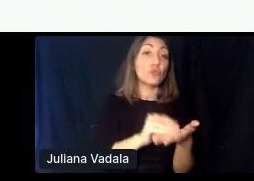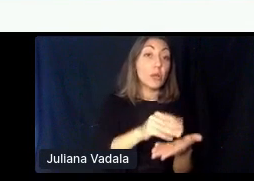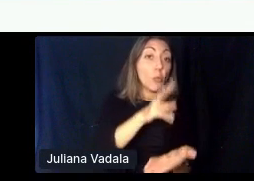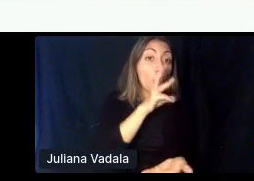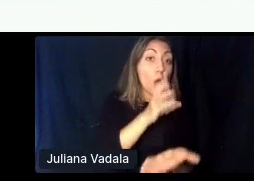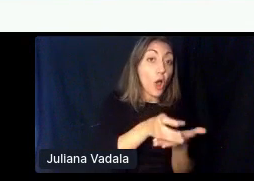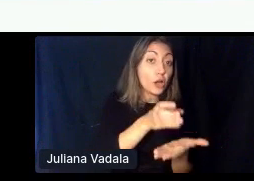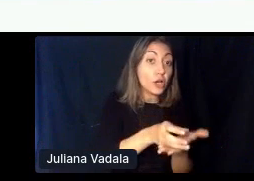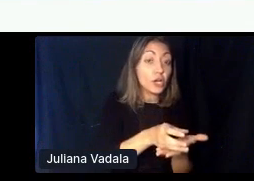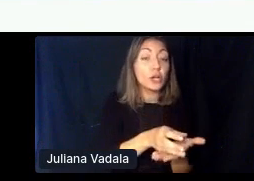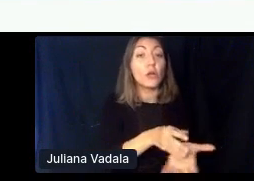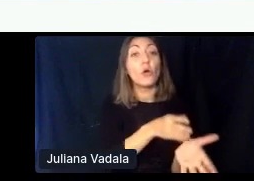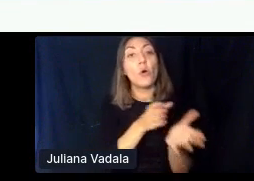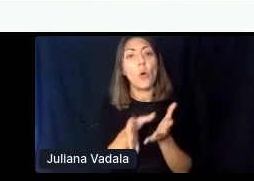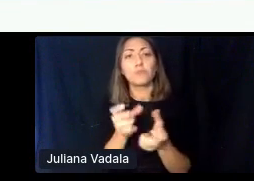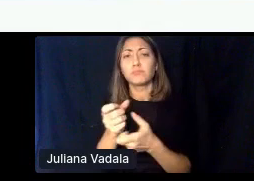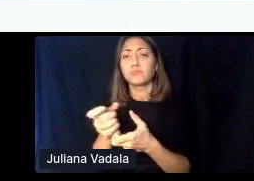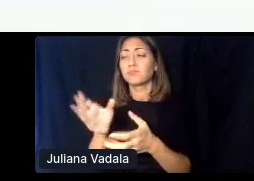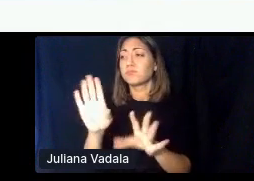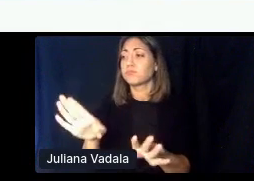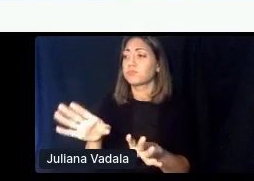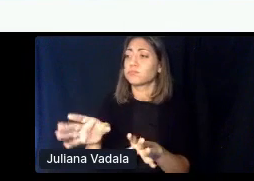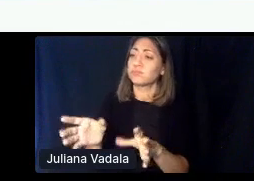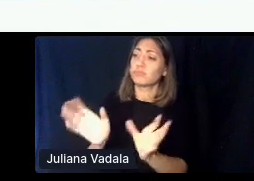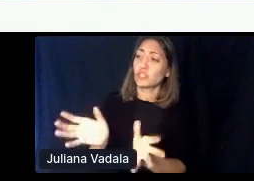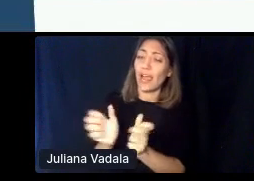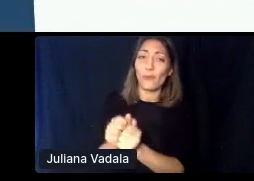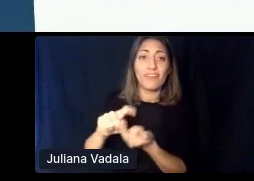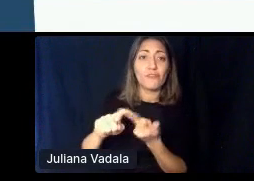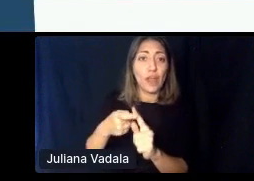from experience can just help you feel safer.